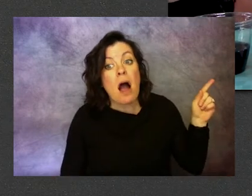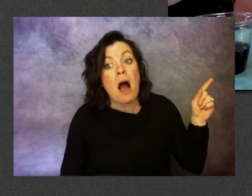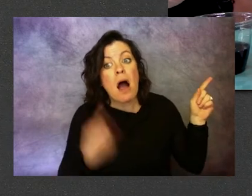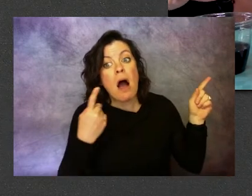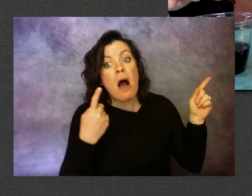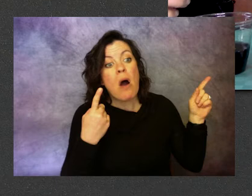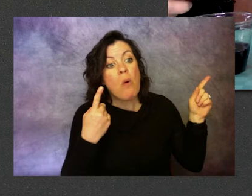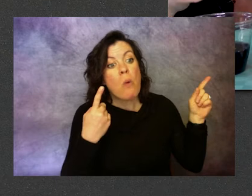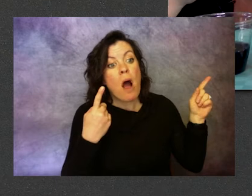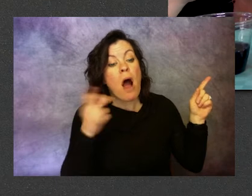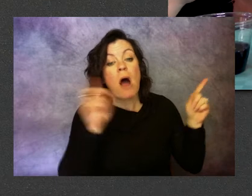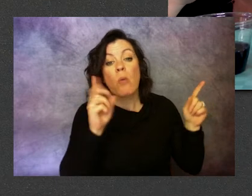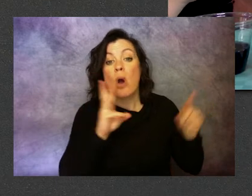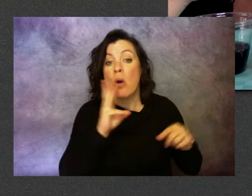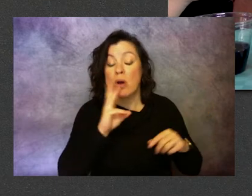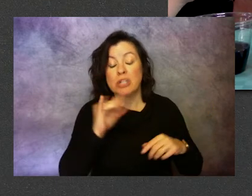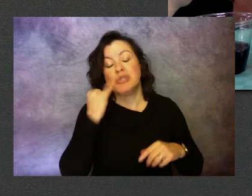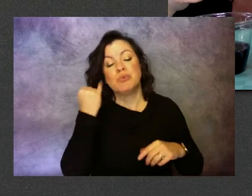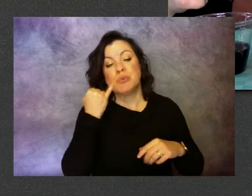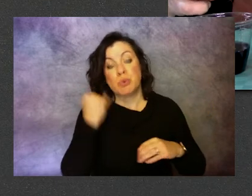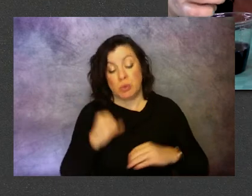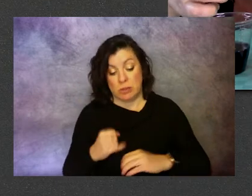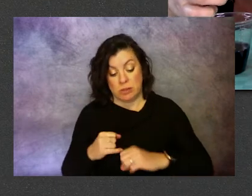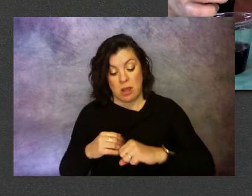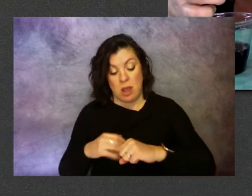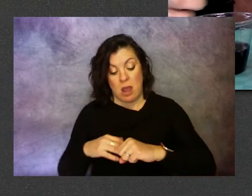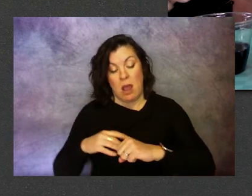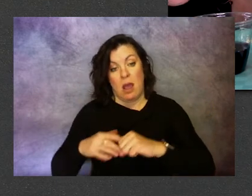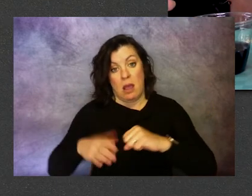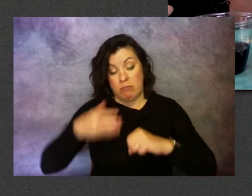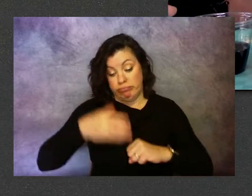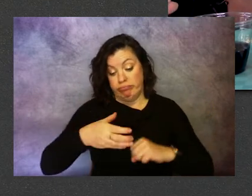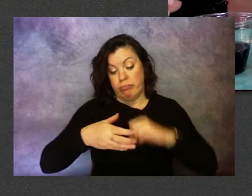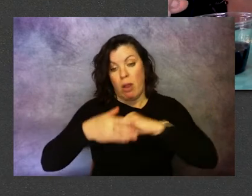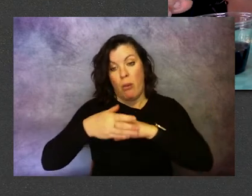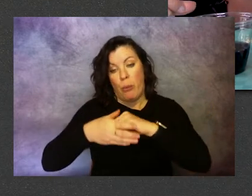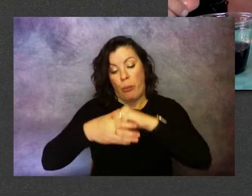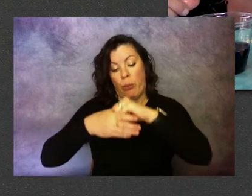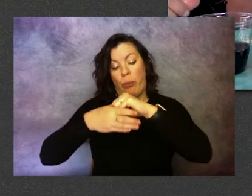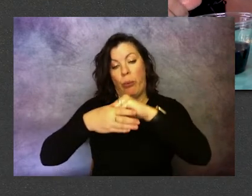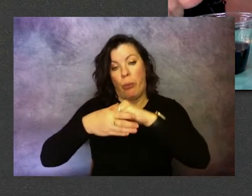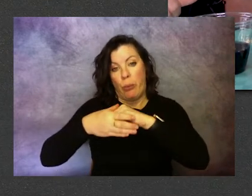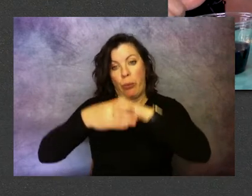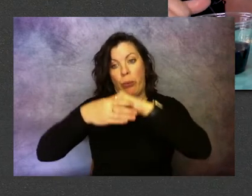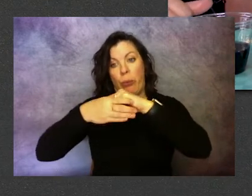was above the water right there, and it stayed a little bit white right there.